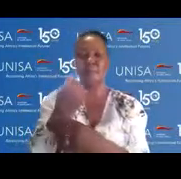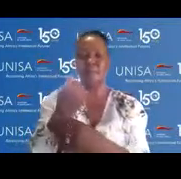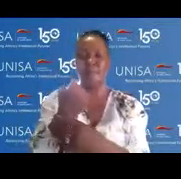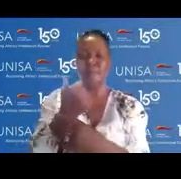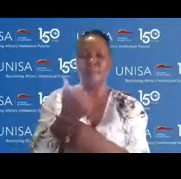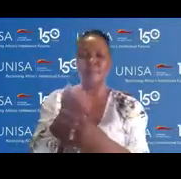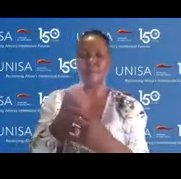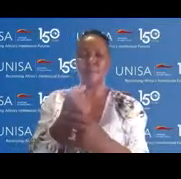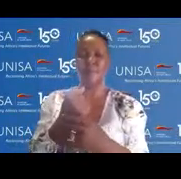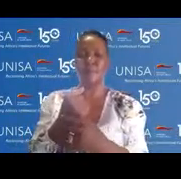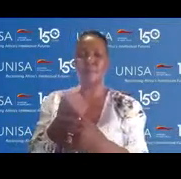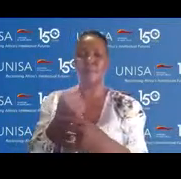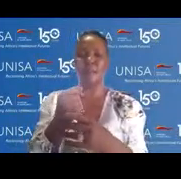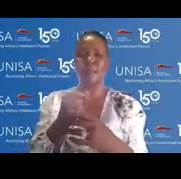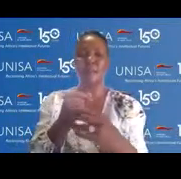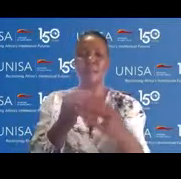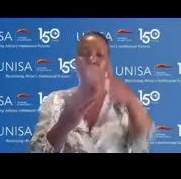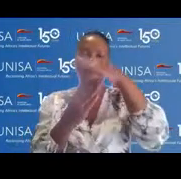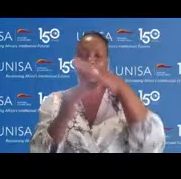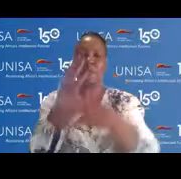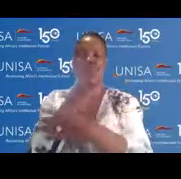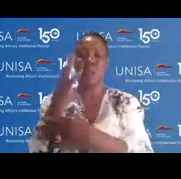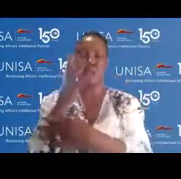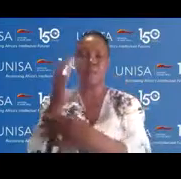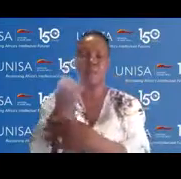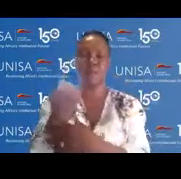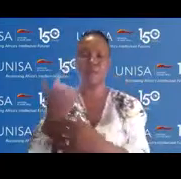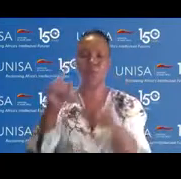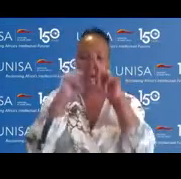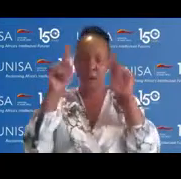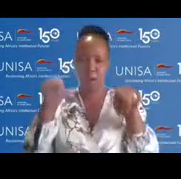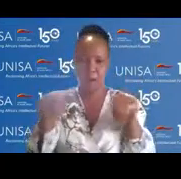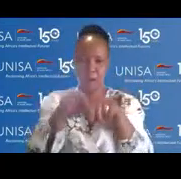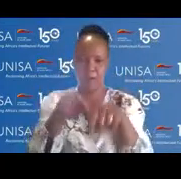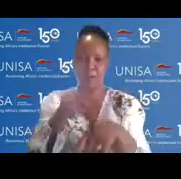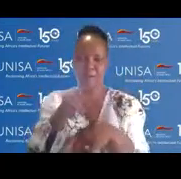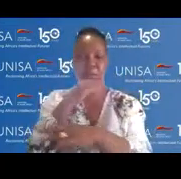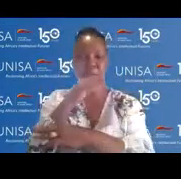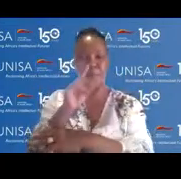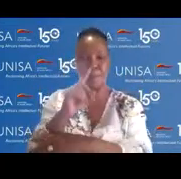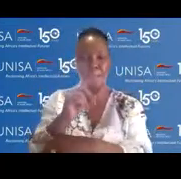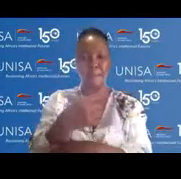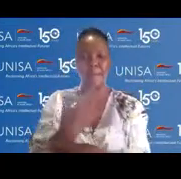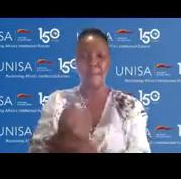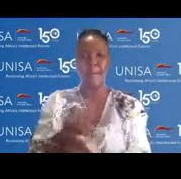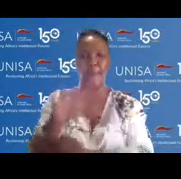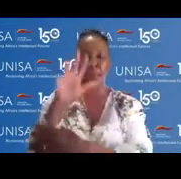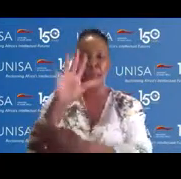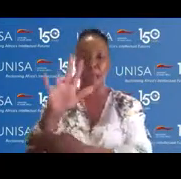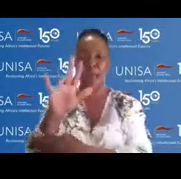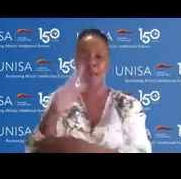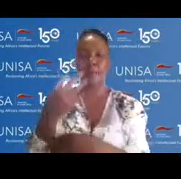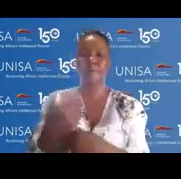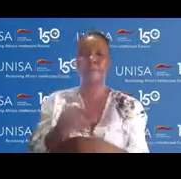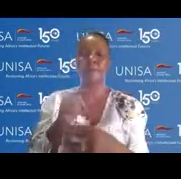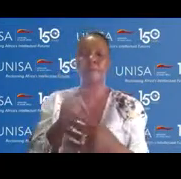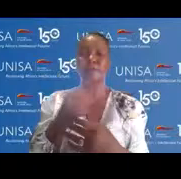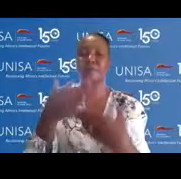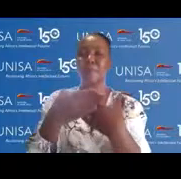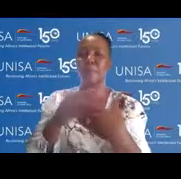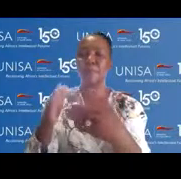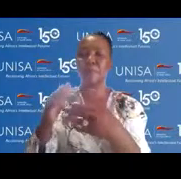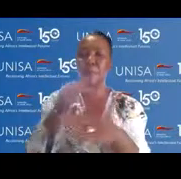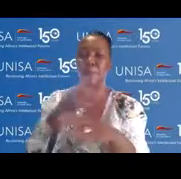of your screen, this one. That basically means you've got 5 tabs that are open. So what does that mean? So if I go click on this little